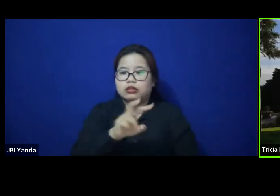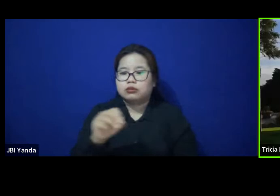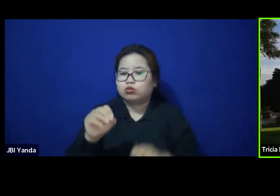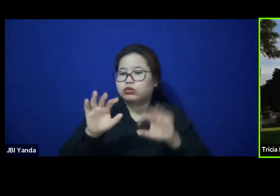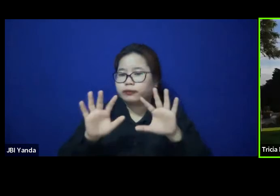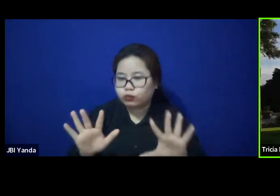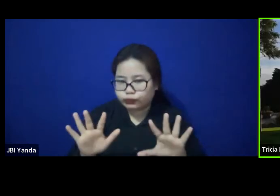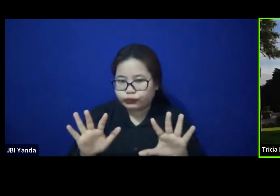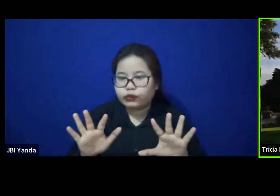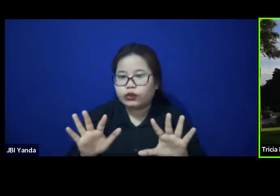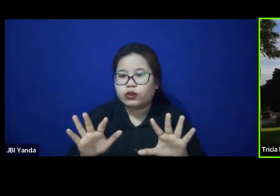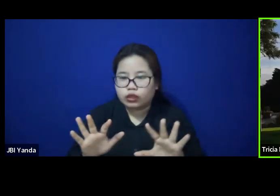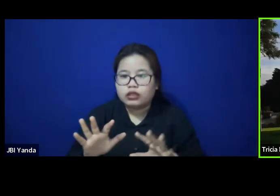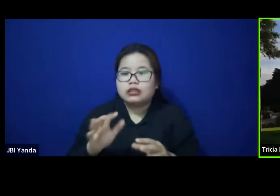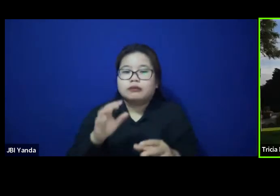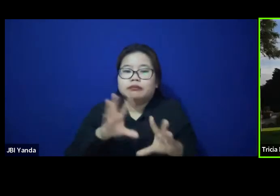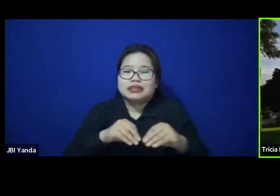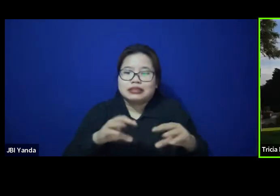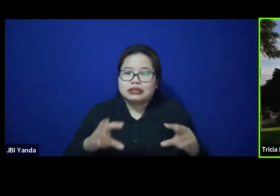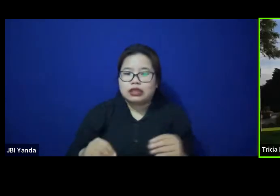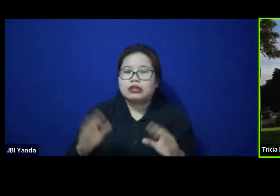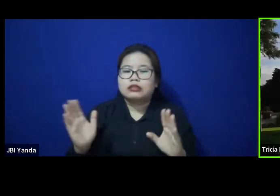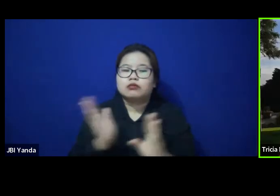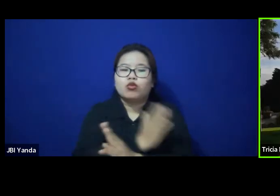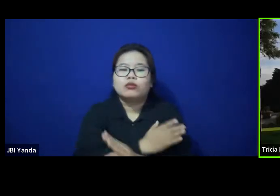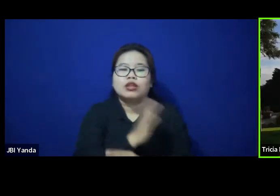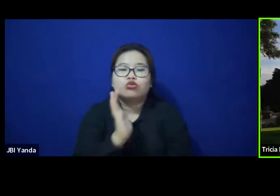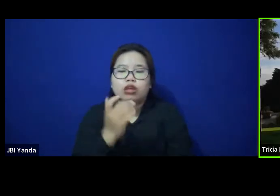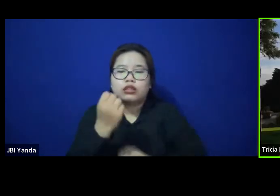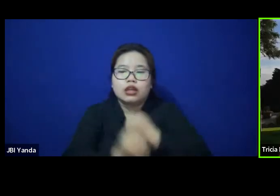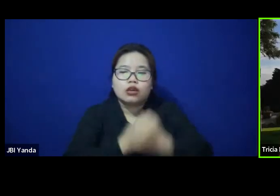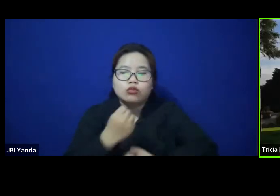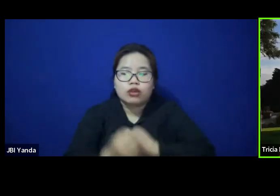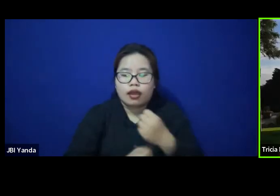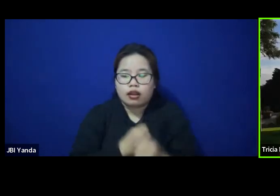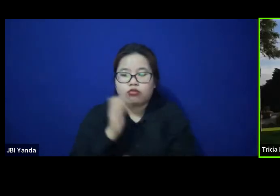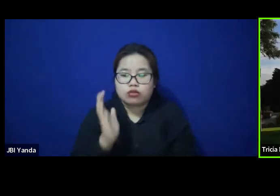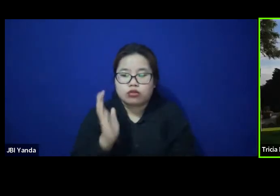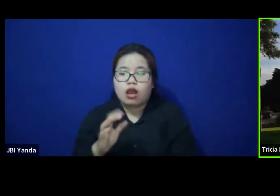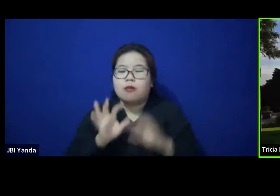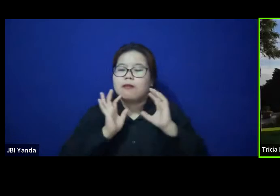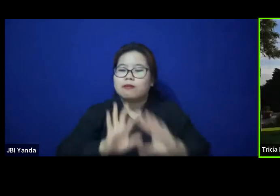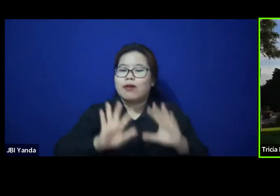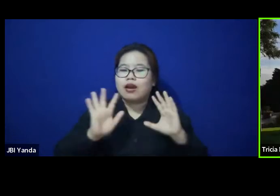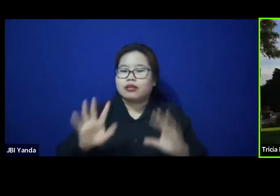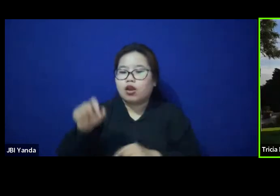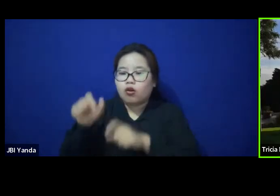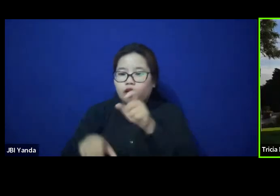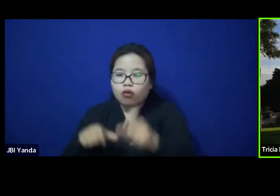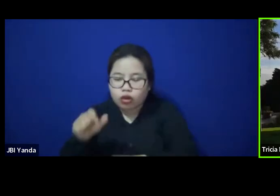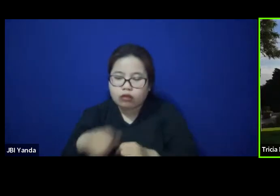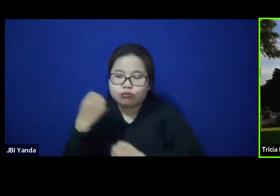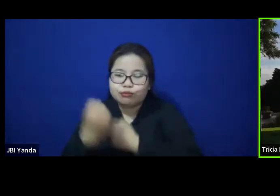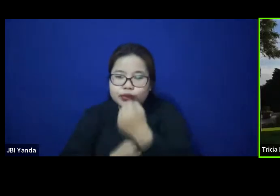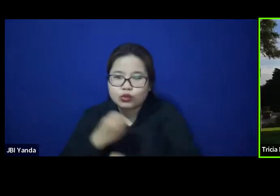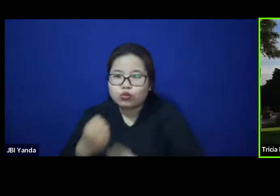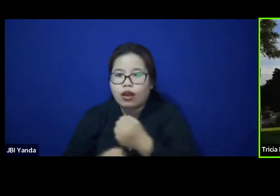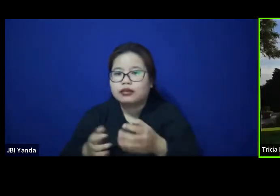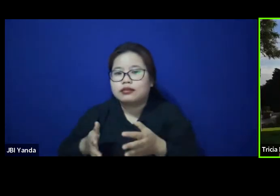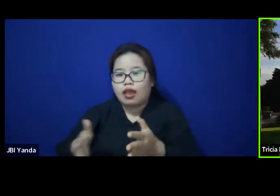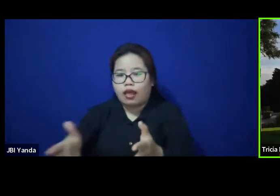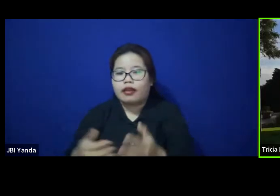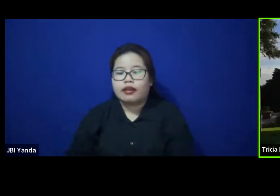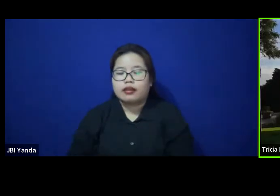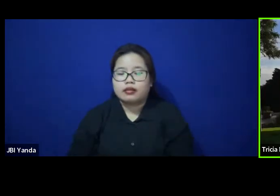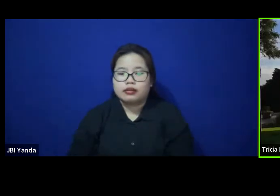before that, when there were many of us rallying in the streets. I'm also a member of the Disability Leadership Institute, and I encourage